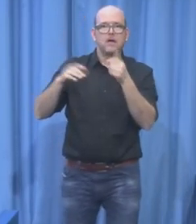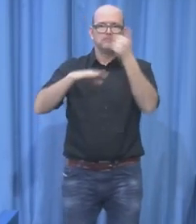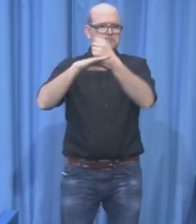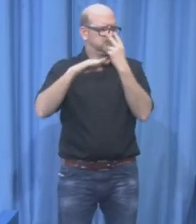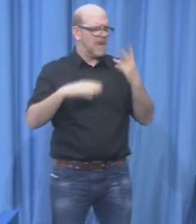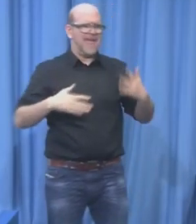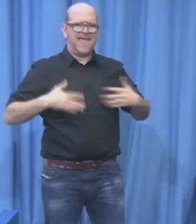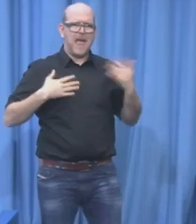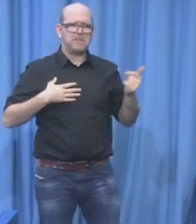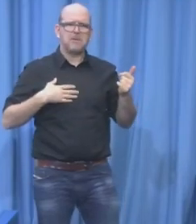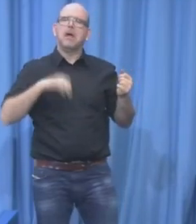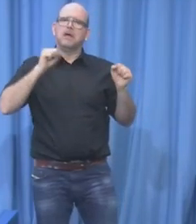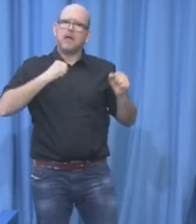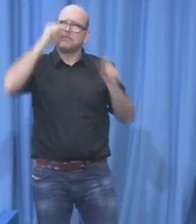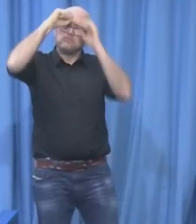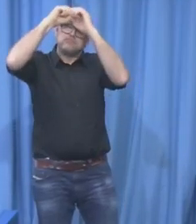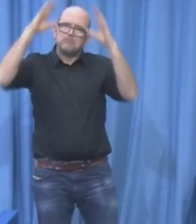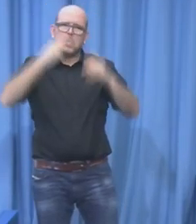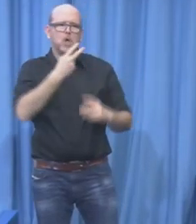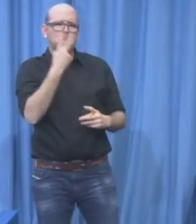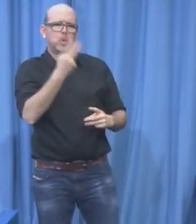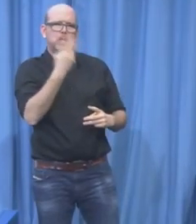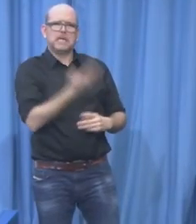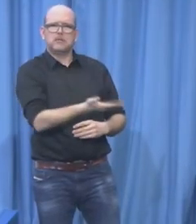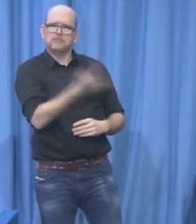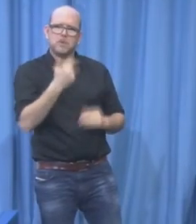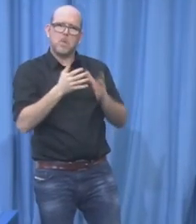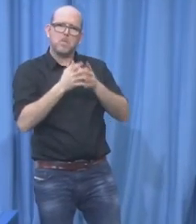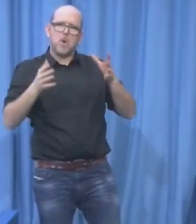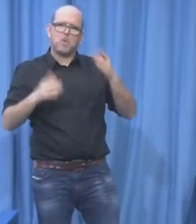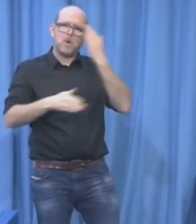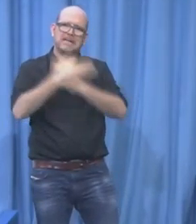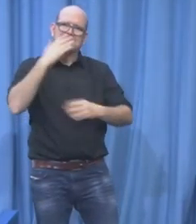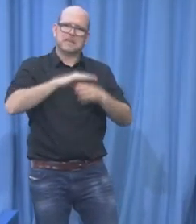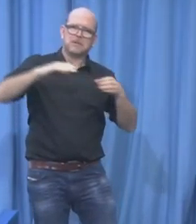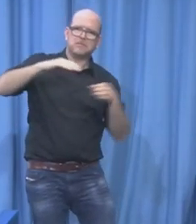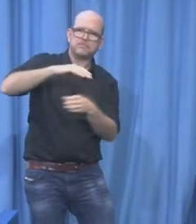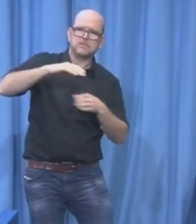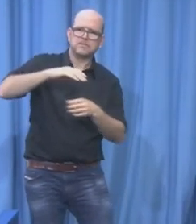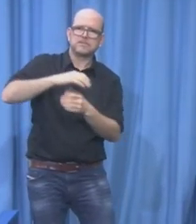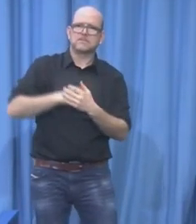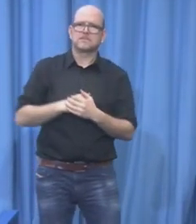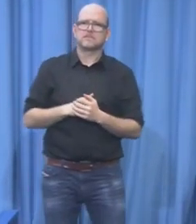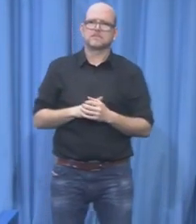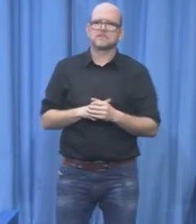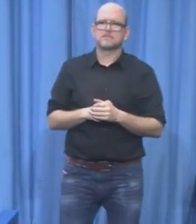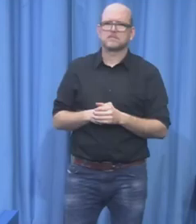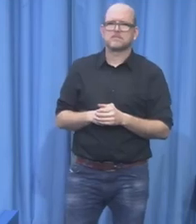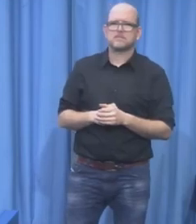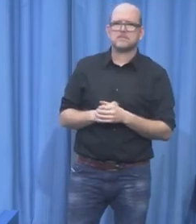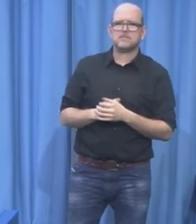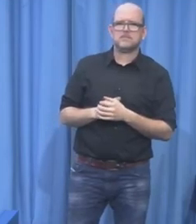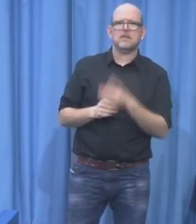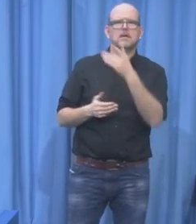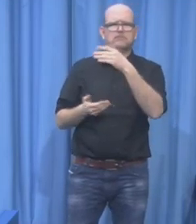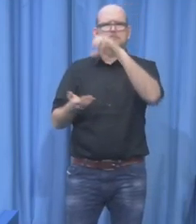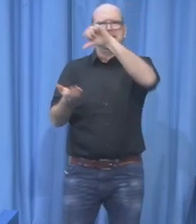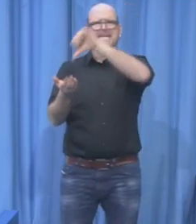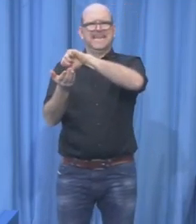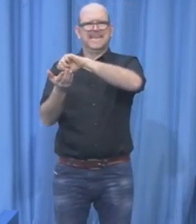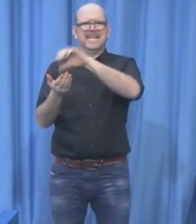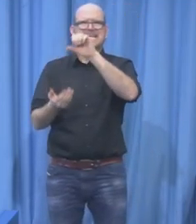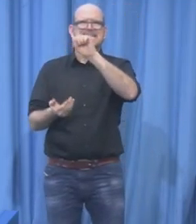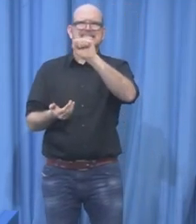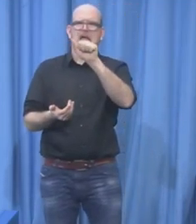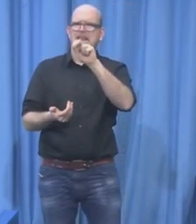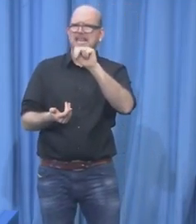hires 11 students with a disability every year. So they stand behind our program very much. So we have an employer, a quick